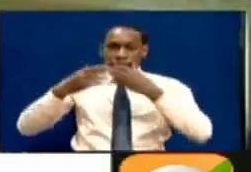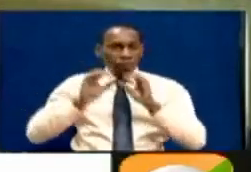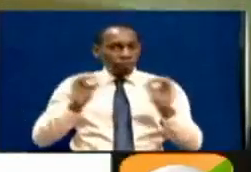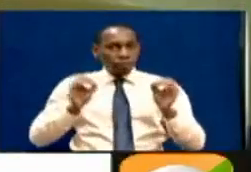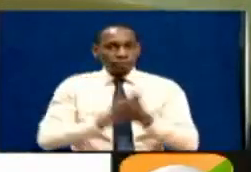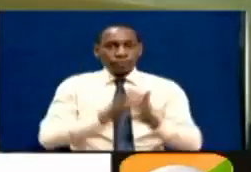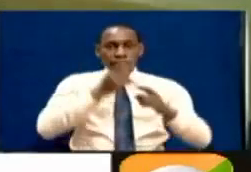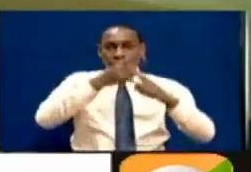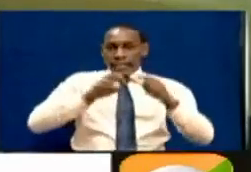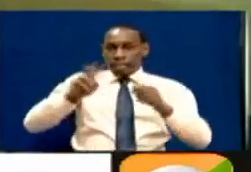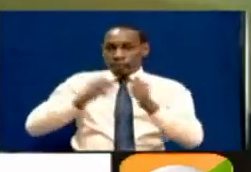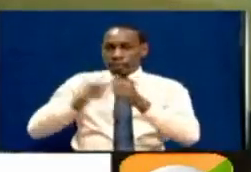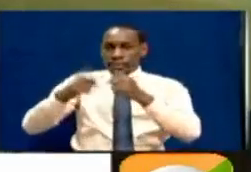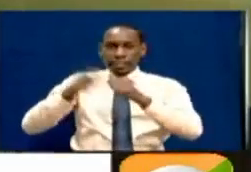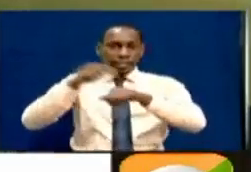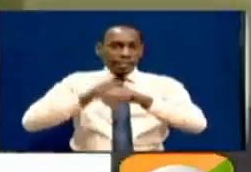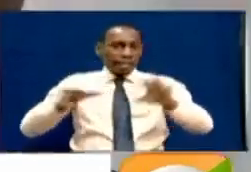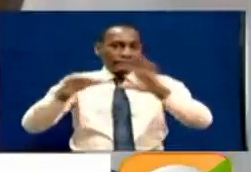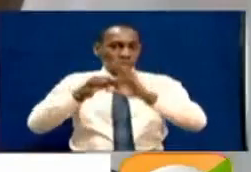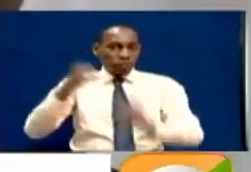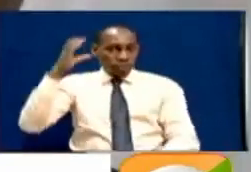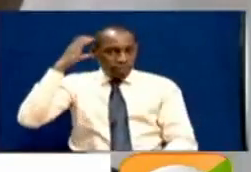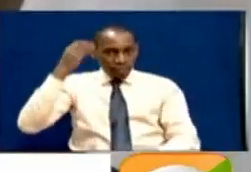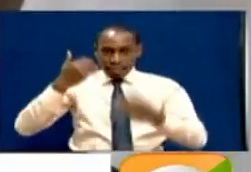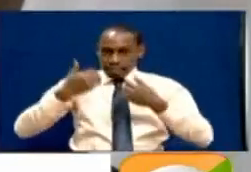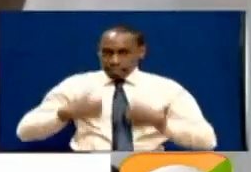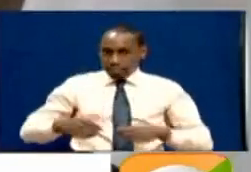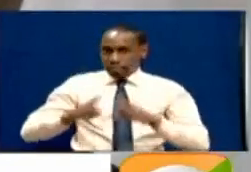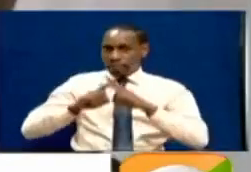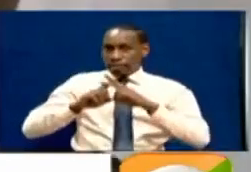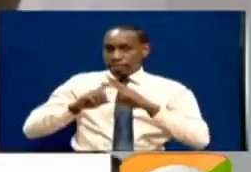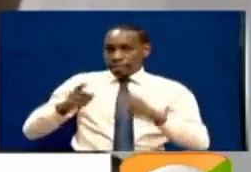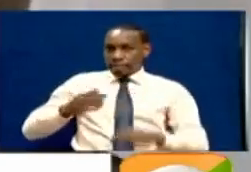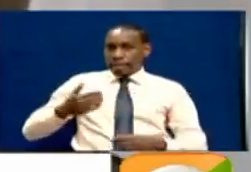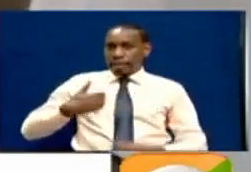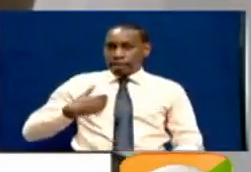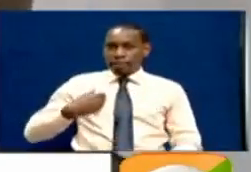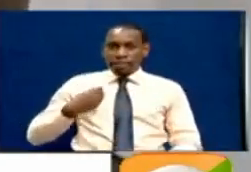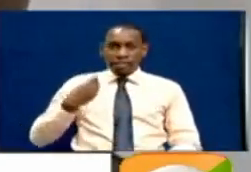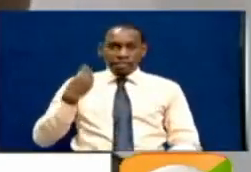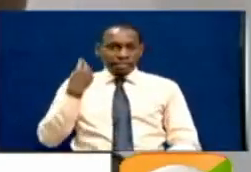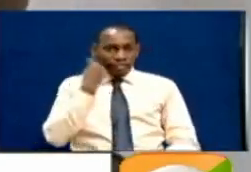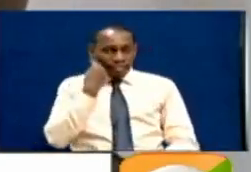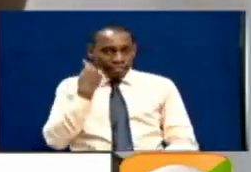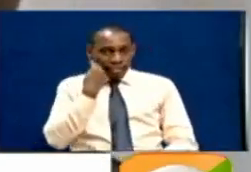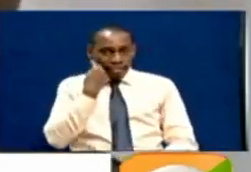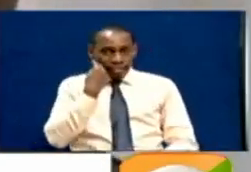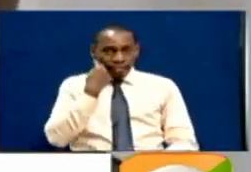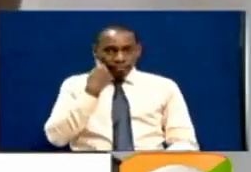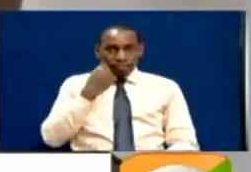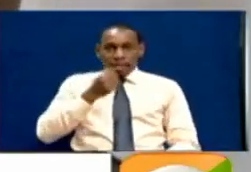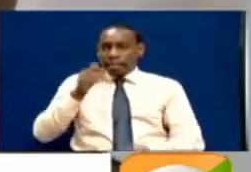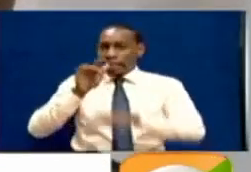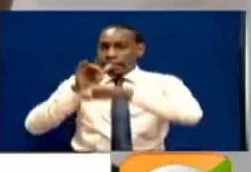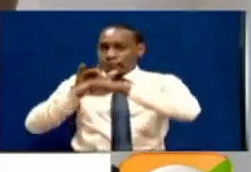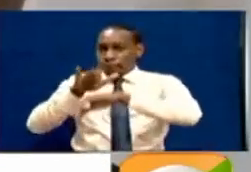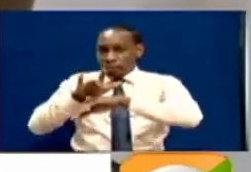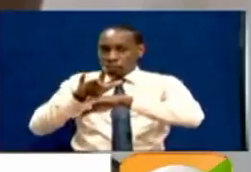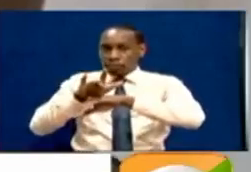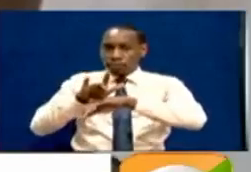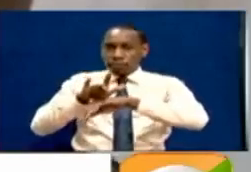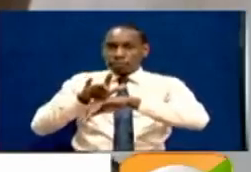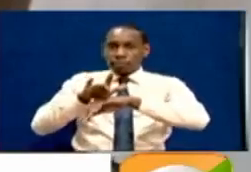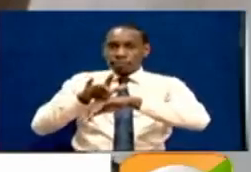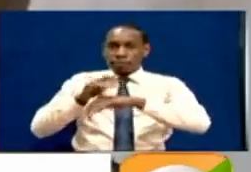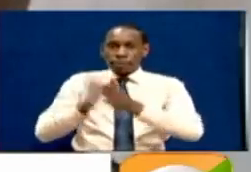positive. In 2016, when I was joining college, I actually started having herpes zoster. Those are the opportunistic infections. Mm-hmm. I